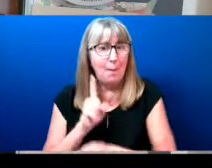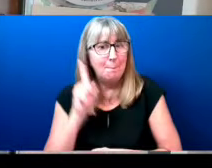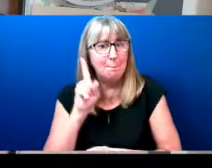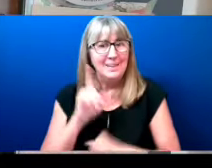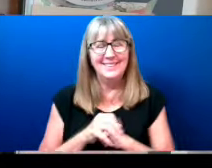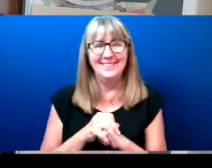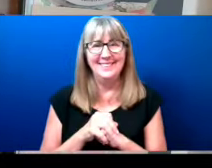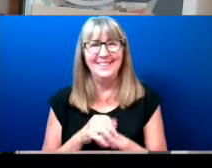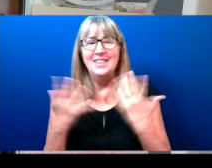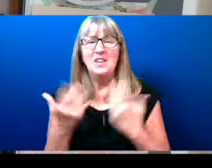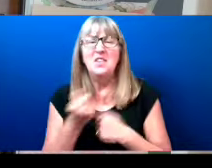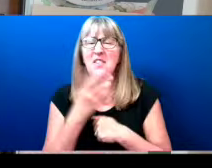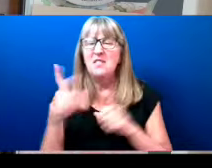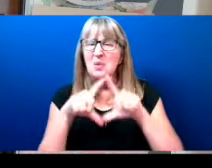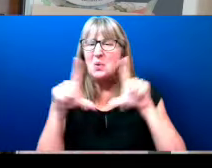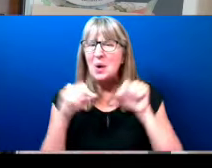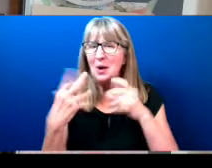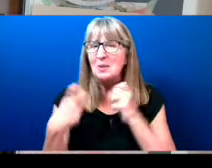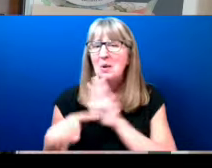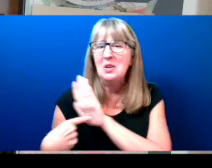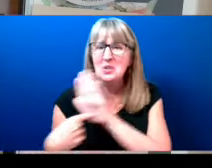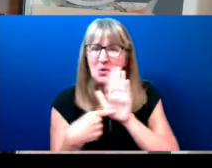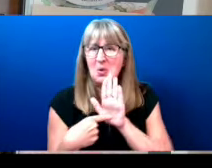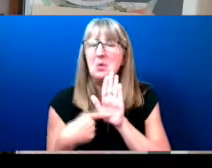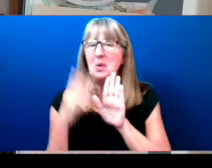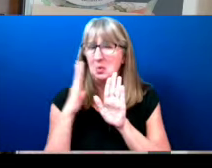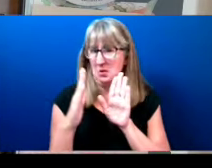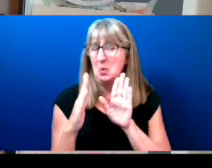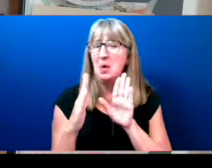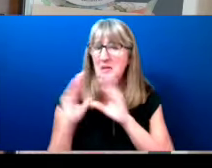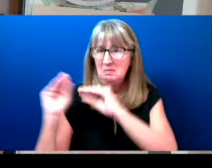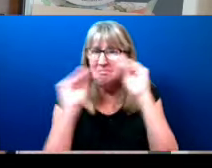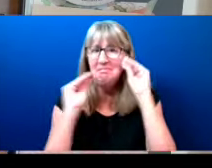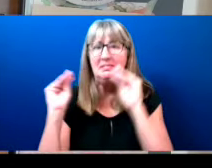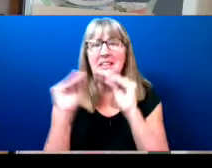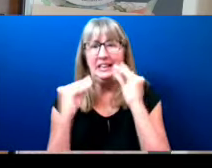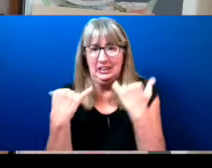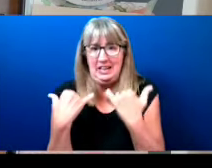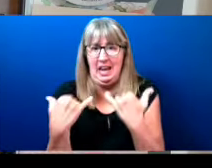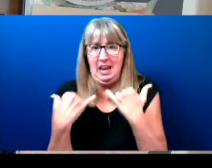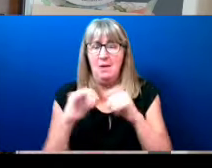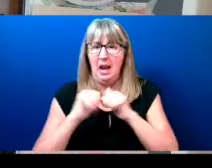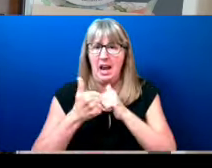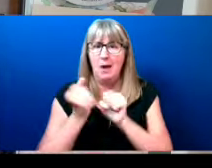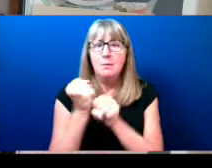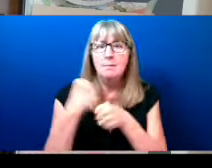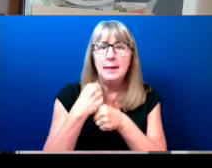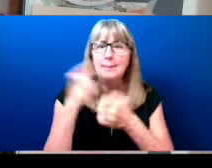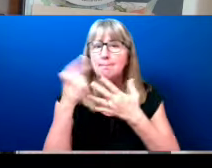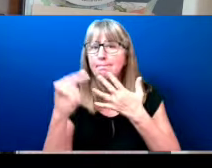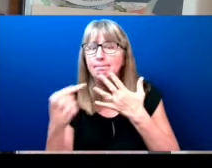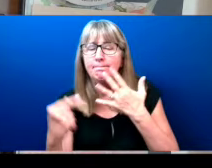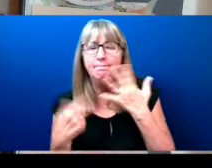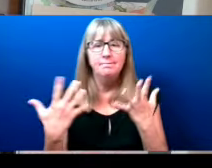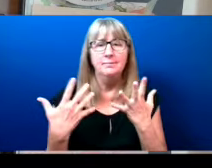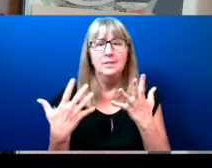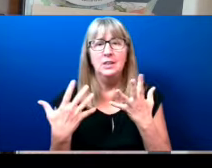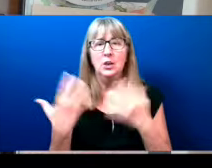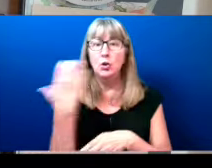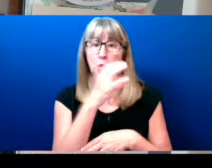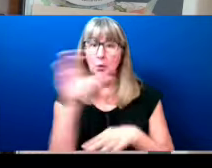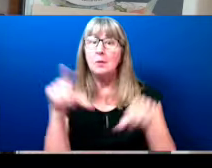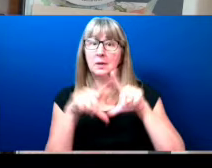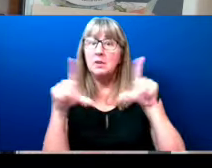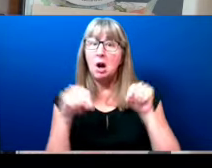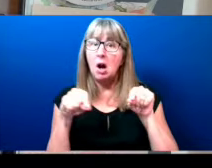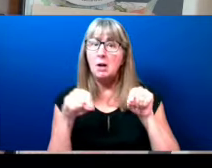to help you along the way. So first of all, just a quick peek of what we're going to be learning. Some really cute Christmas cards